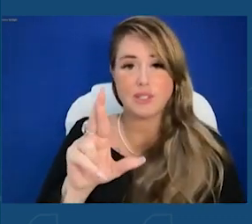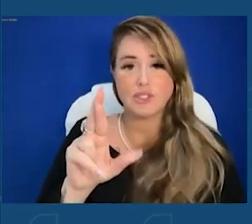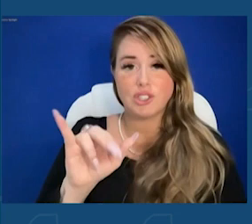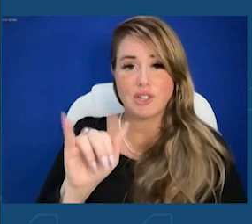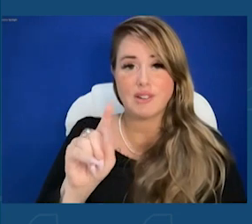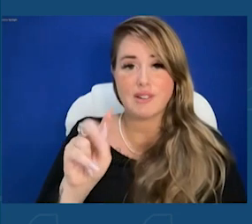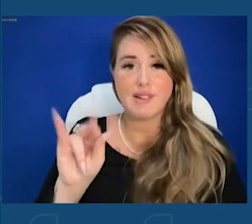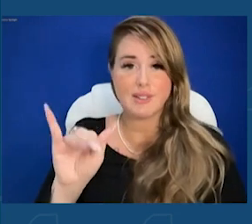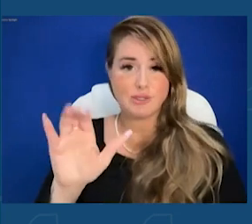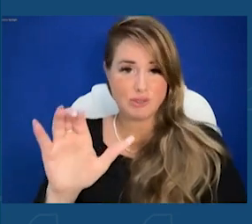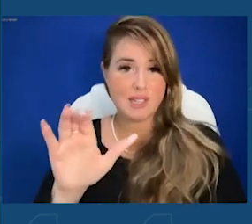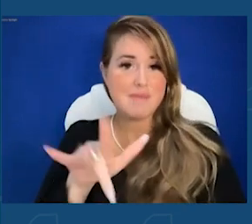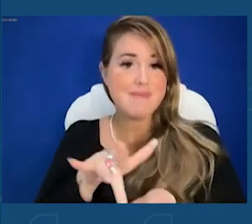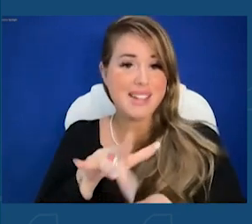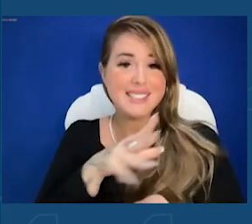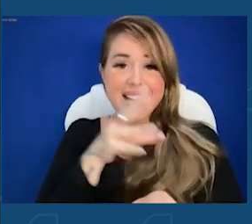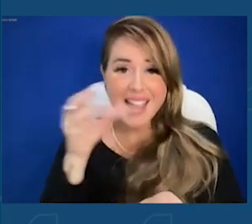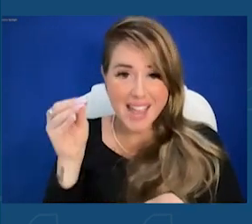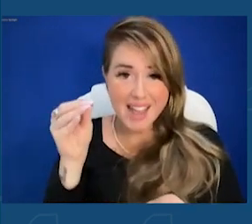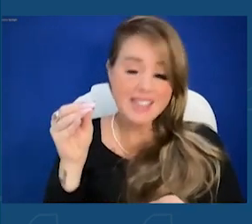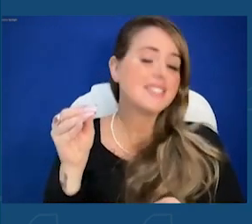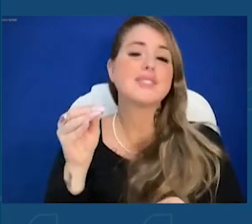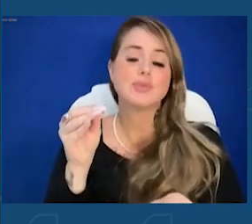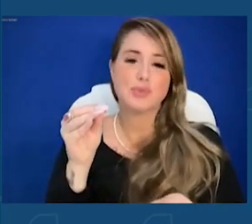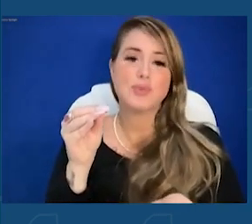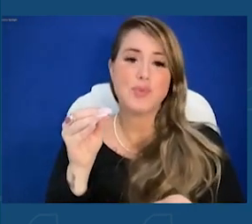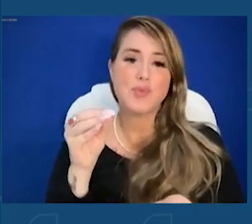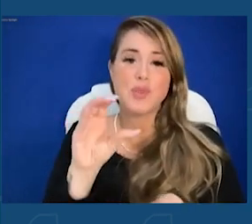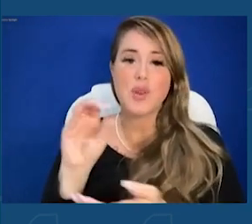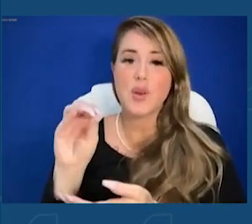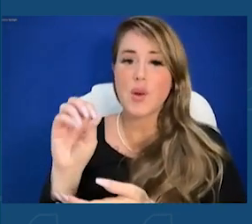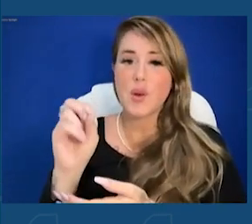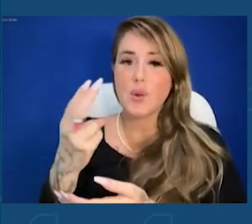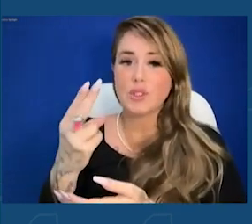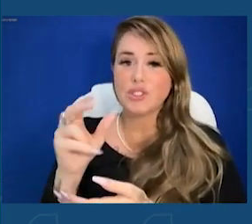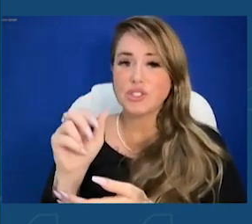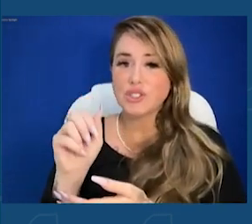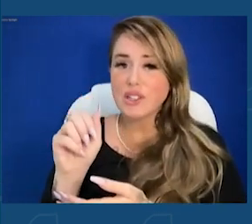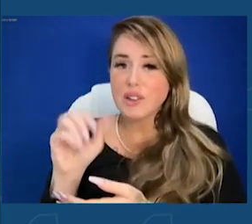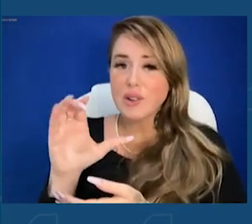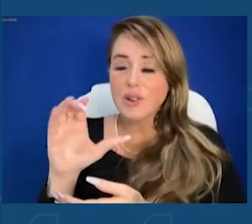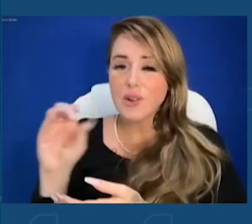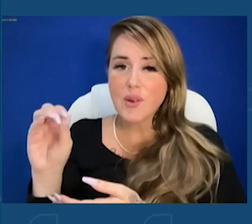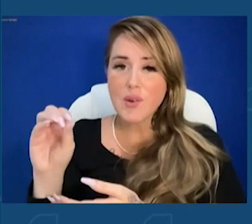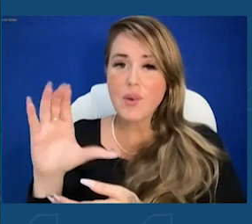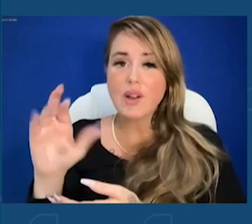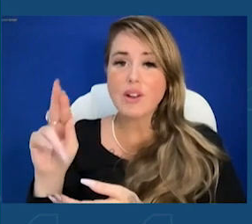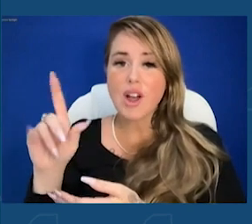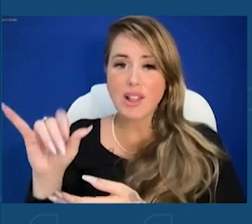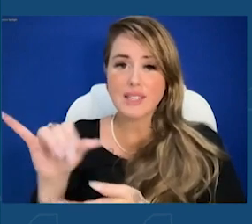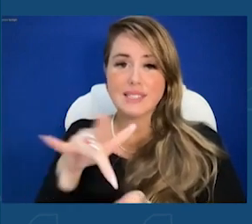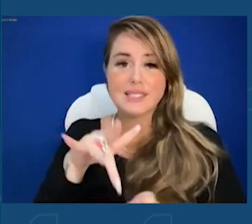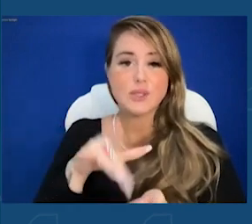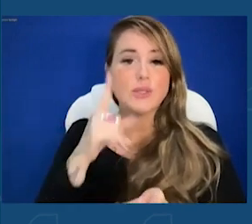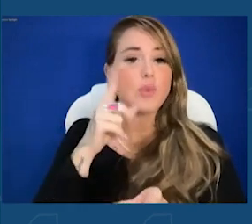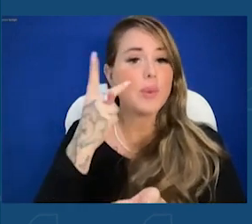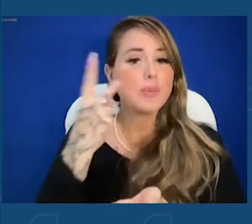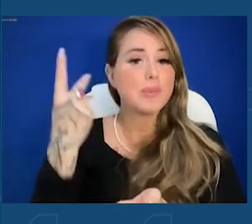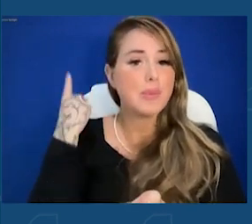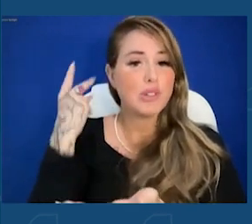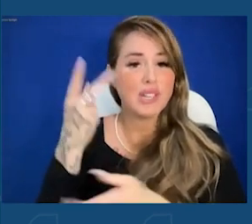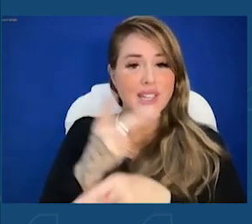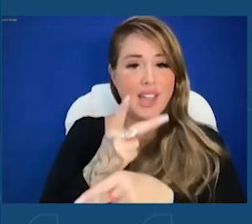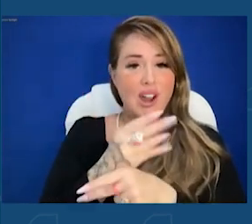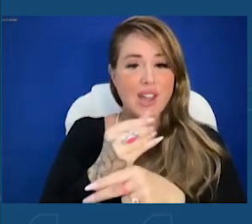Medicine and the Yoshiko Kawayachi Carley Center for Memory Care and Research under